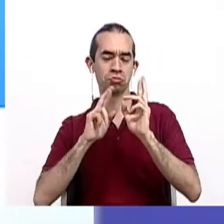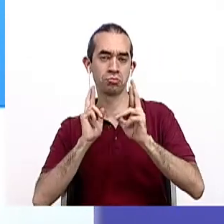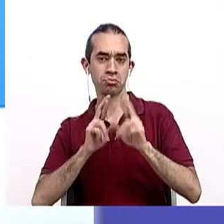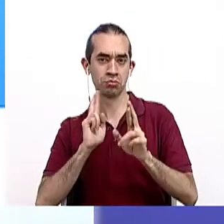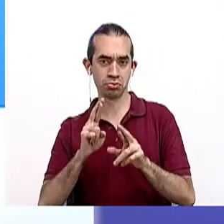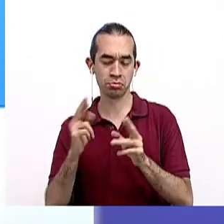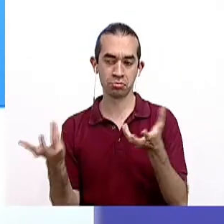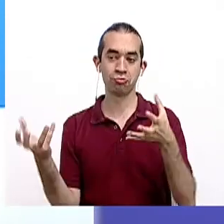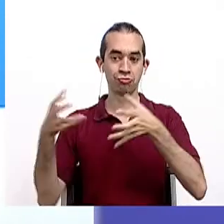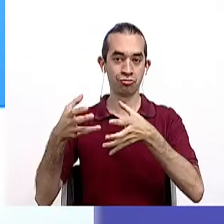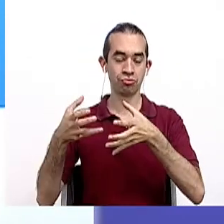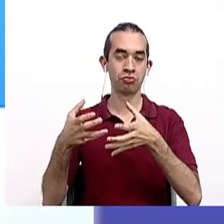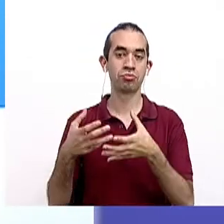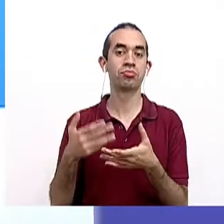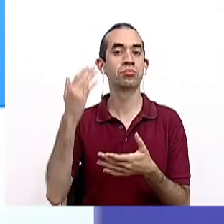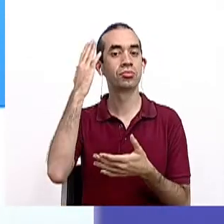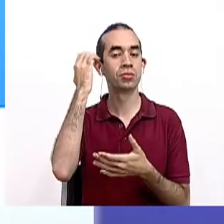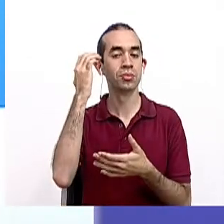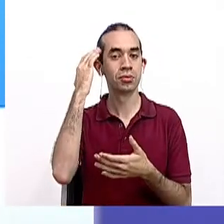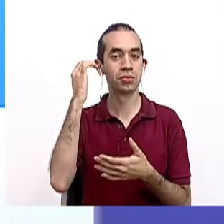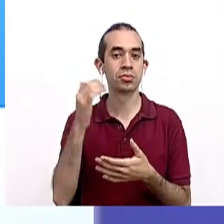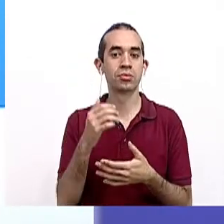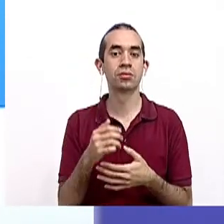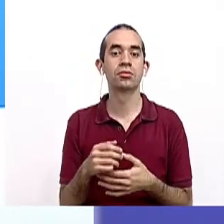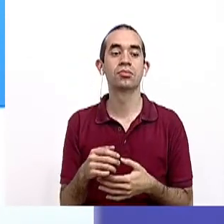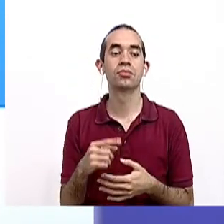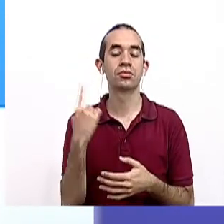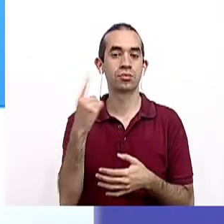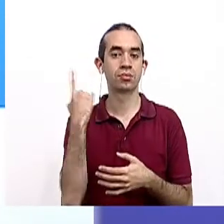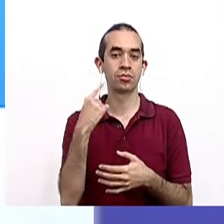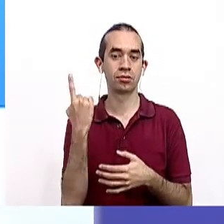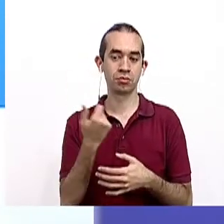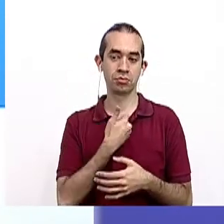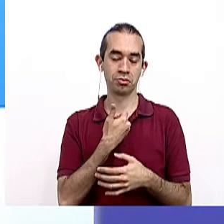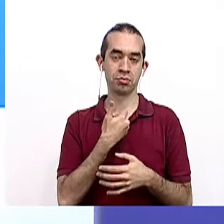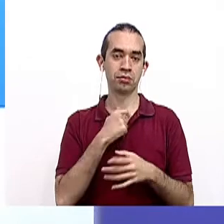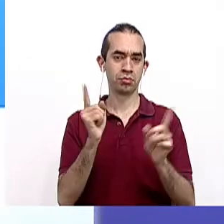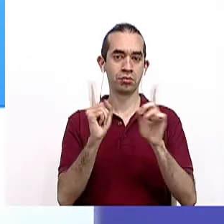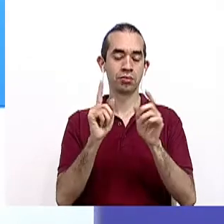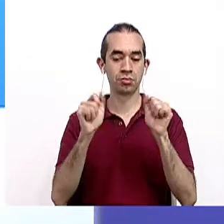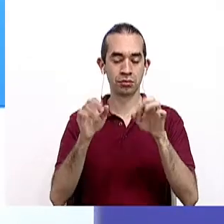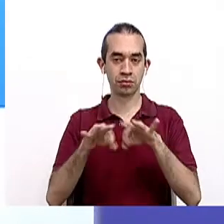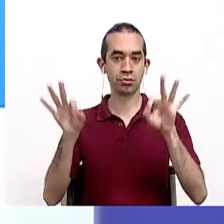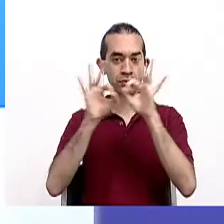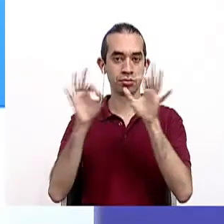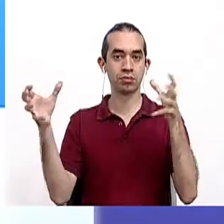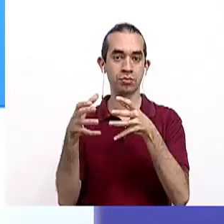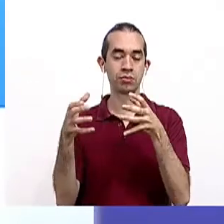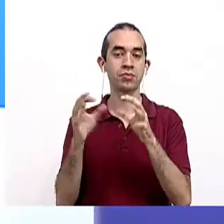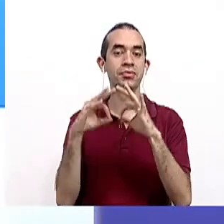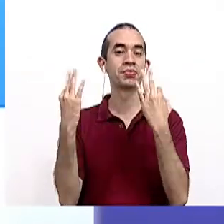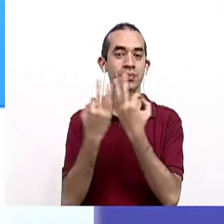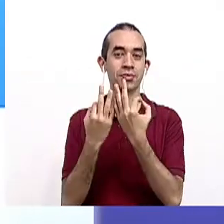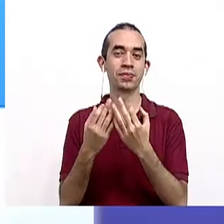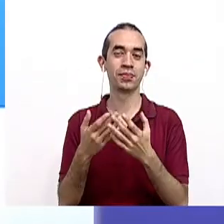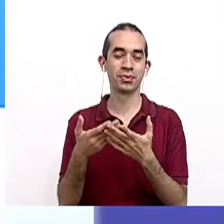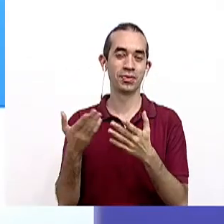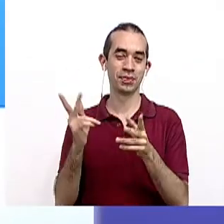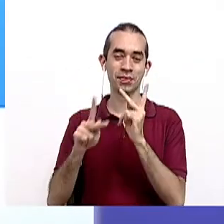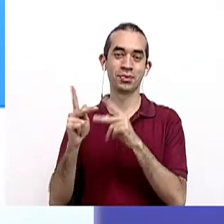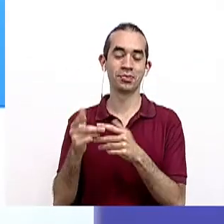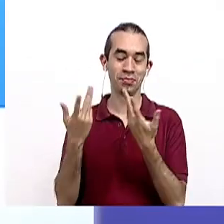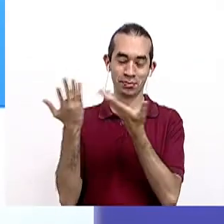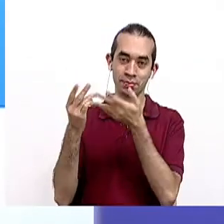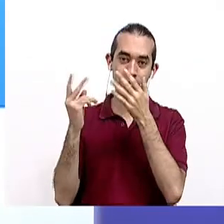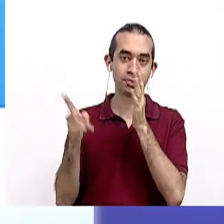questions together, because it's not only to do it by ourselves. It's important to collaborate with other people. So